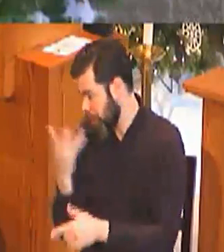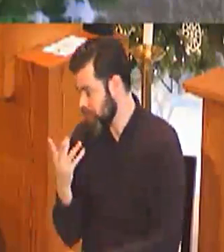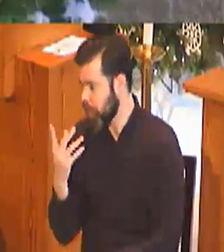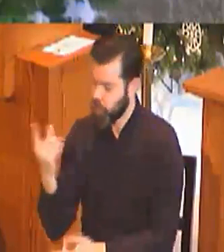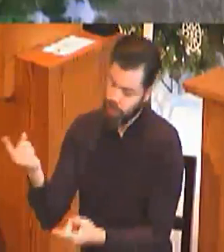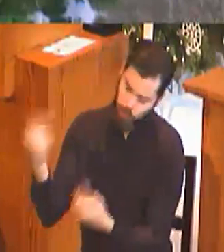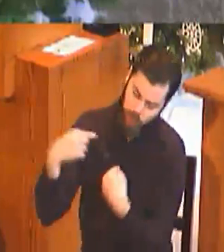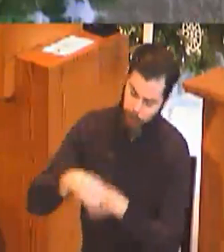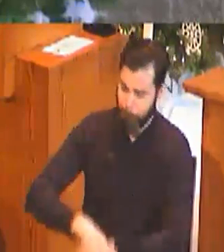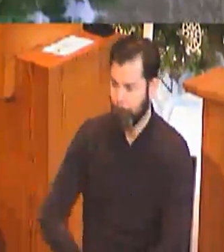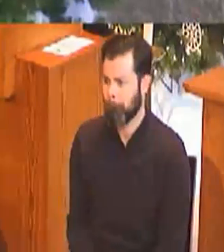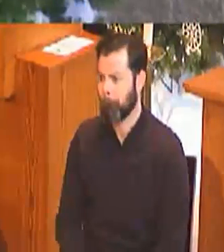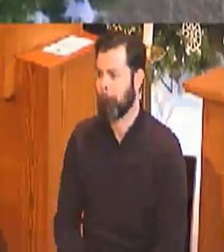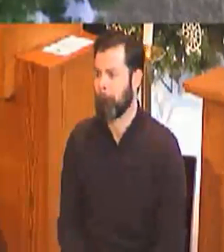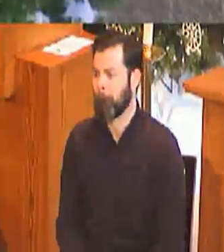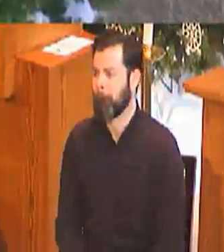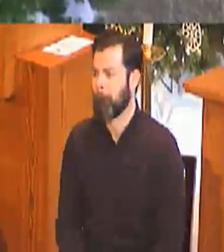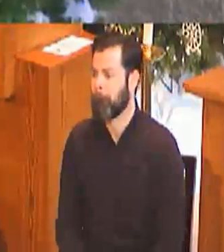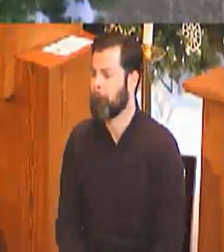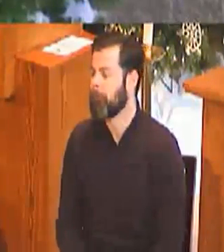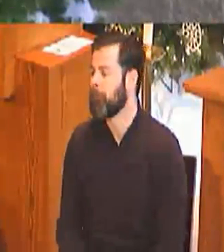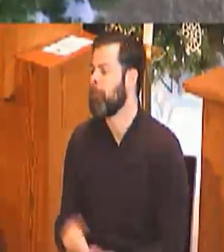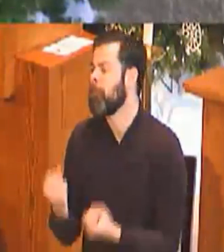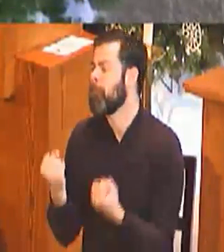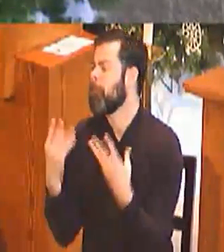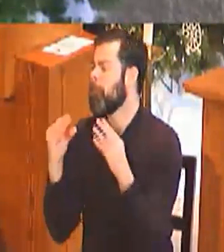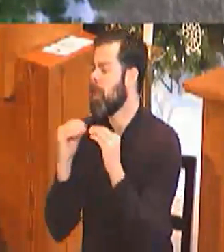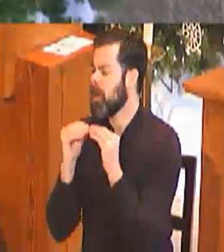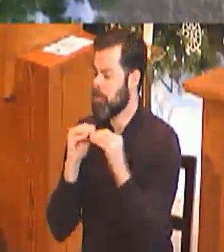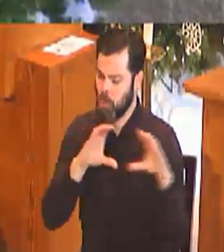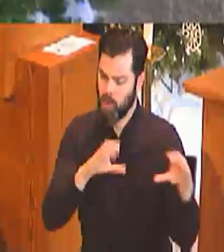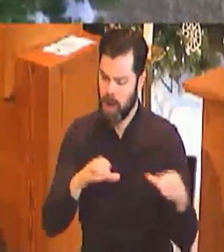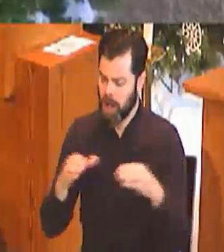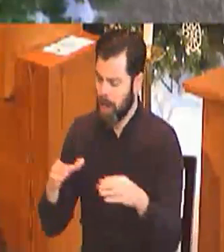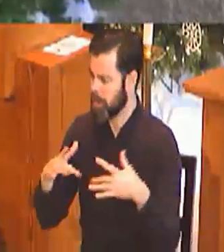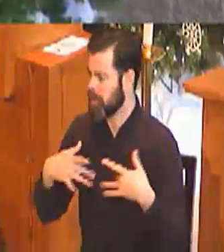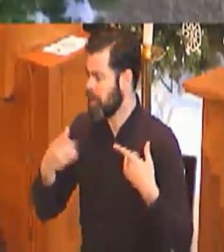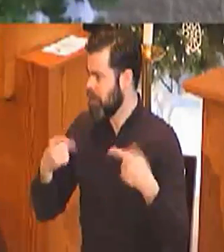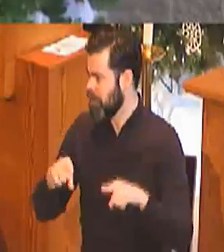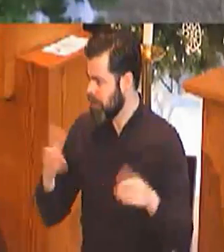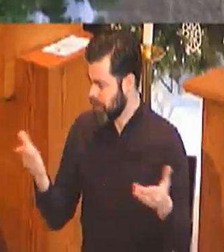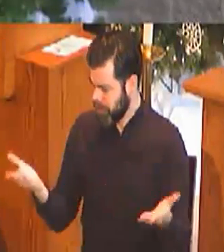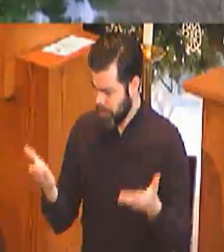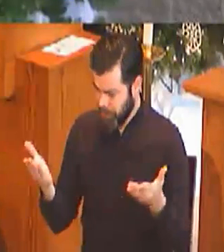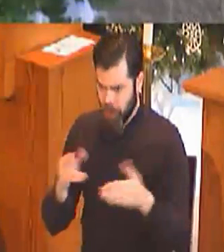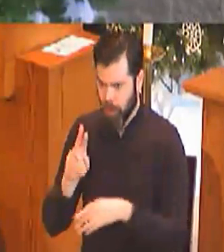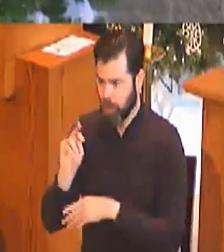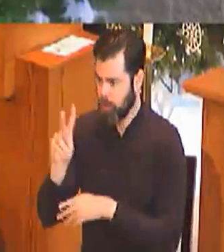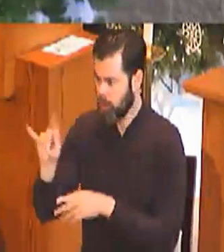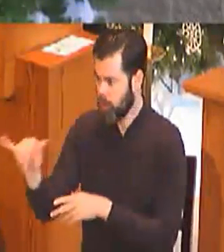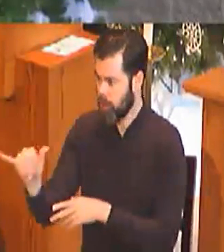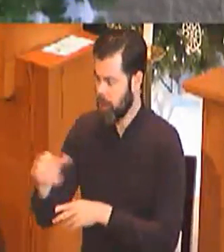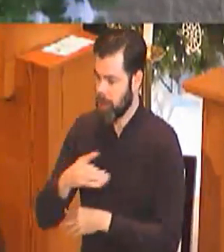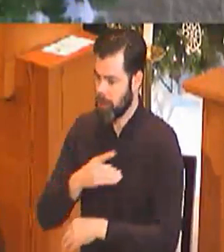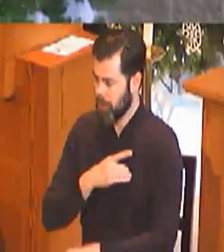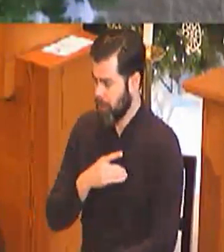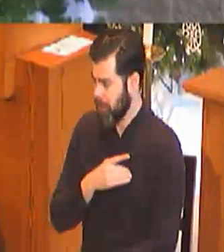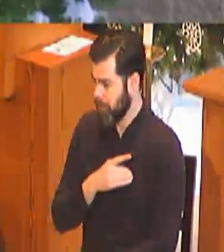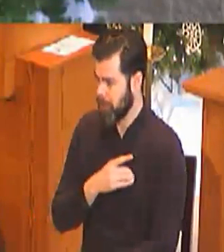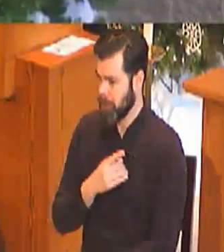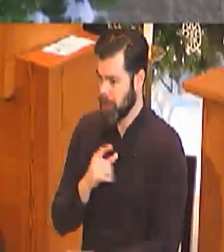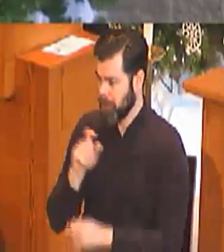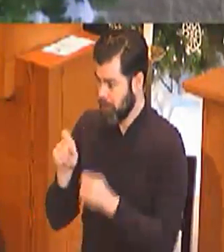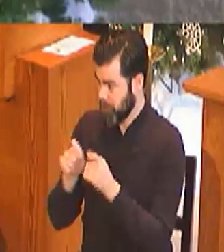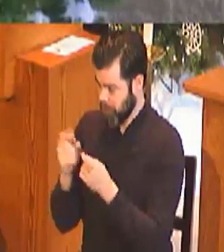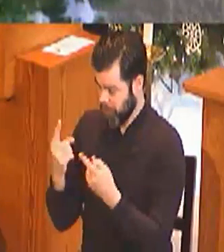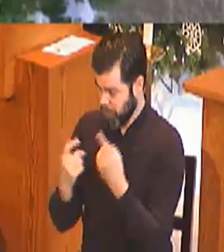down. Okay. Many other classes and events here going on at Unity Minneapolis, so if you have any specific questions, check